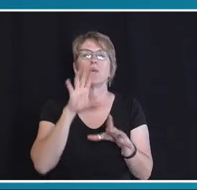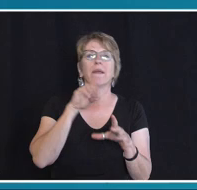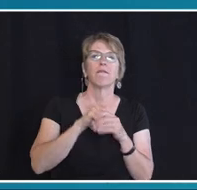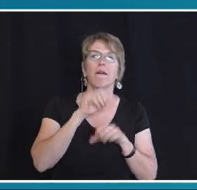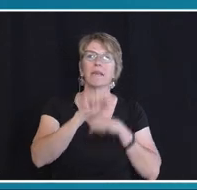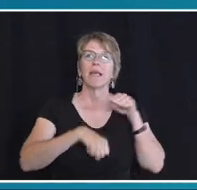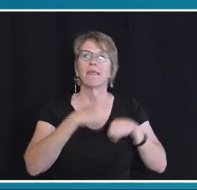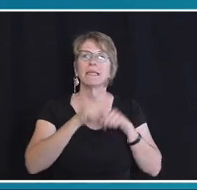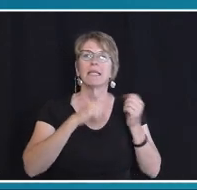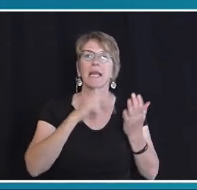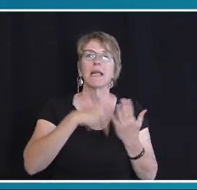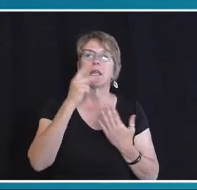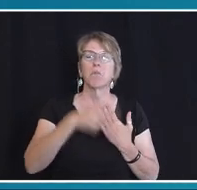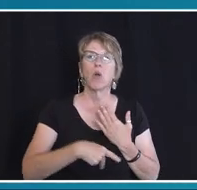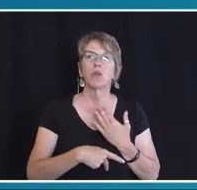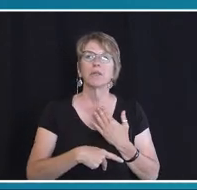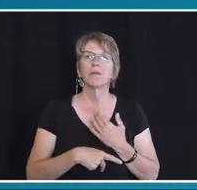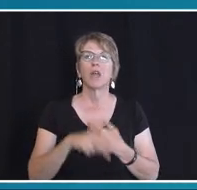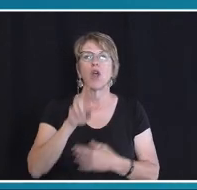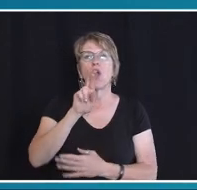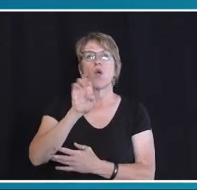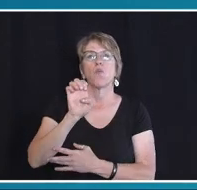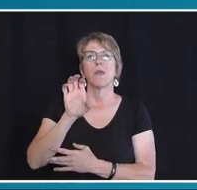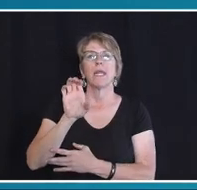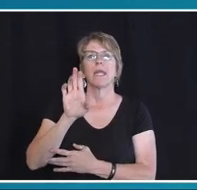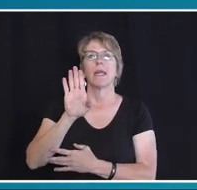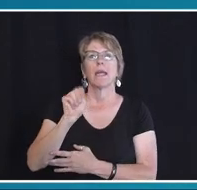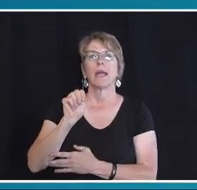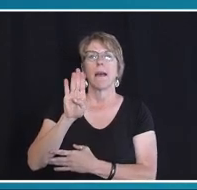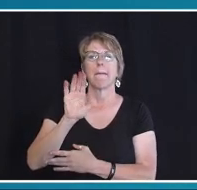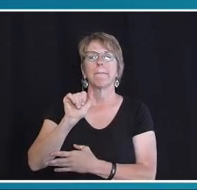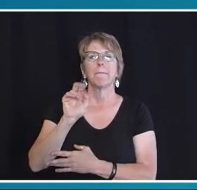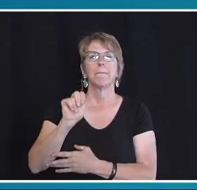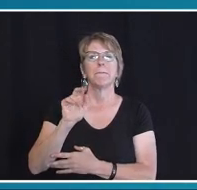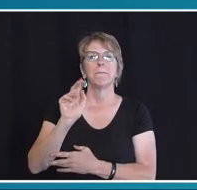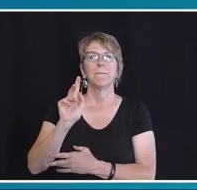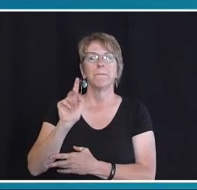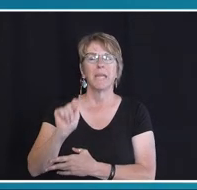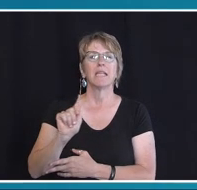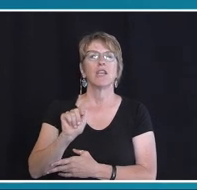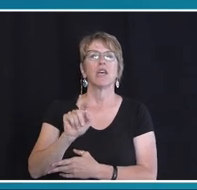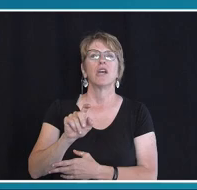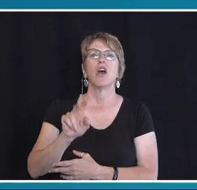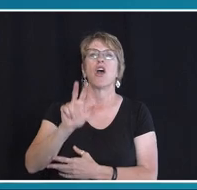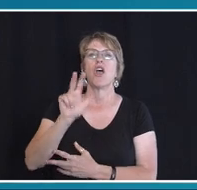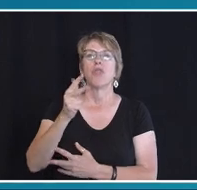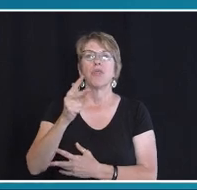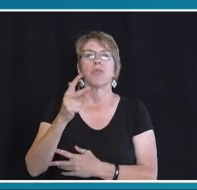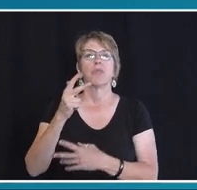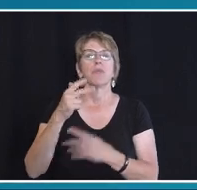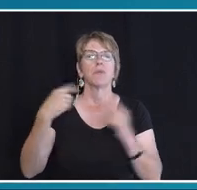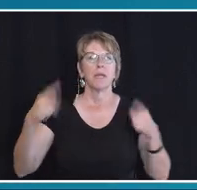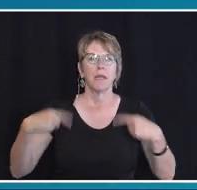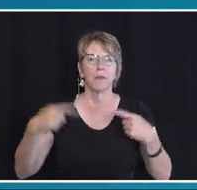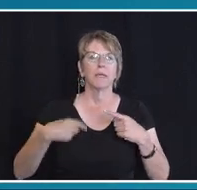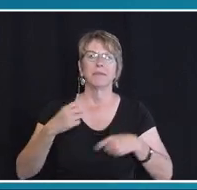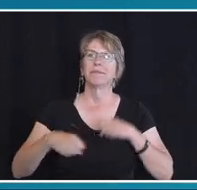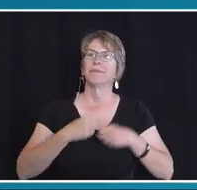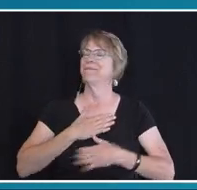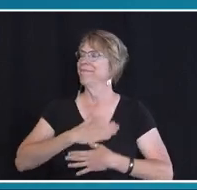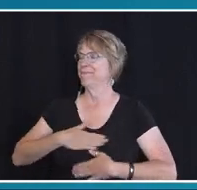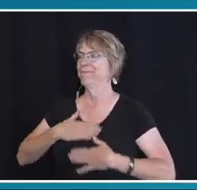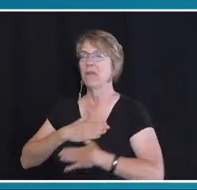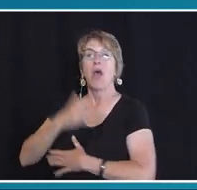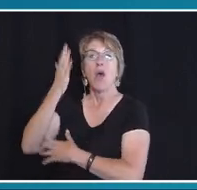program, recumbent tricycle, and Judy took that right away. I liked that